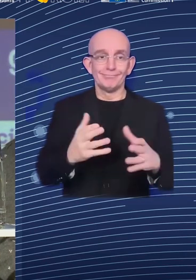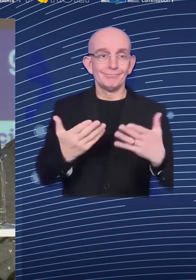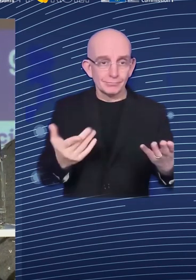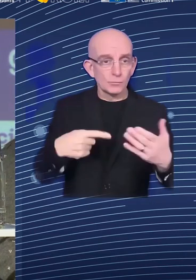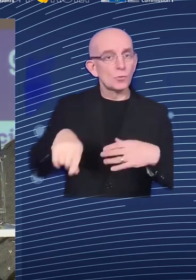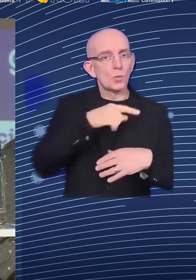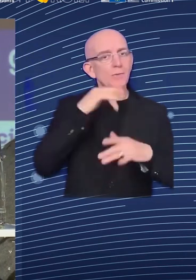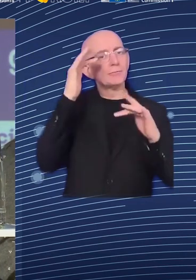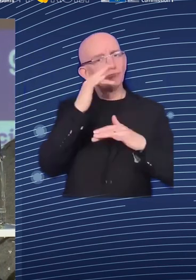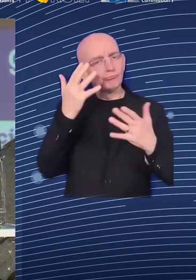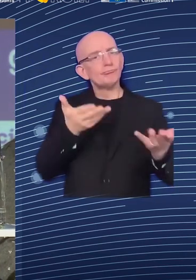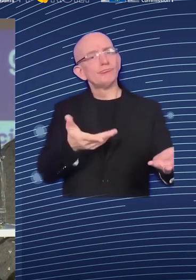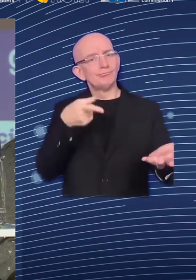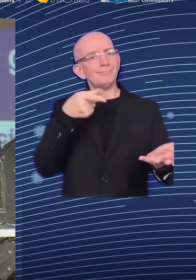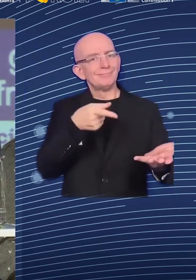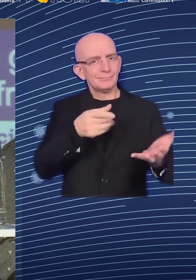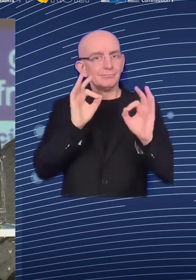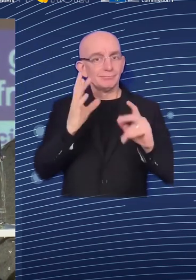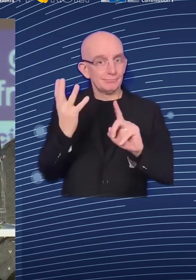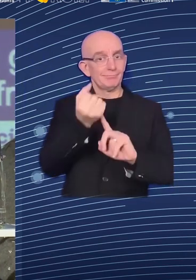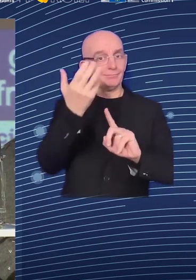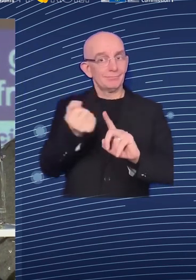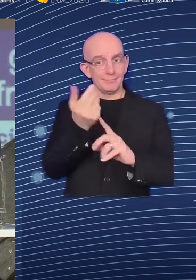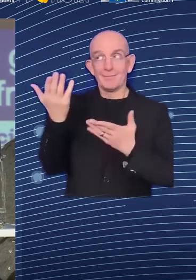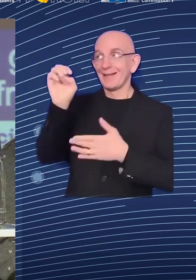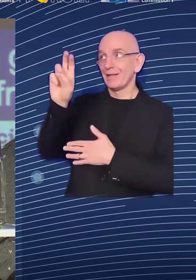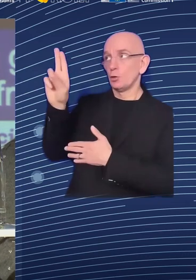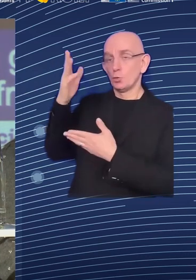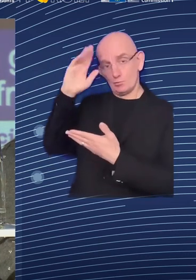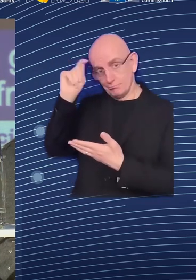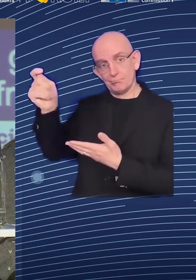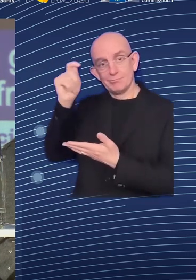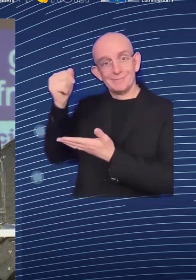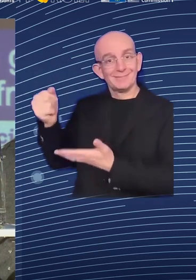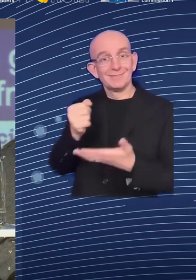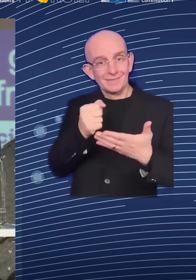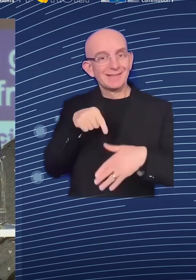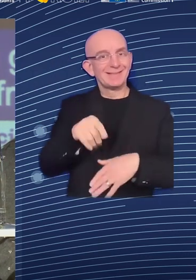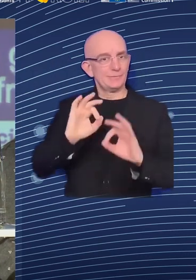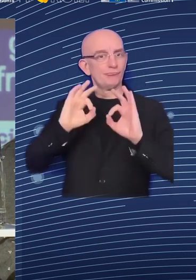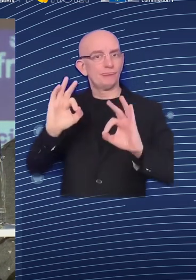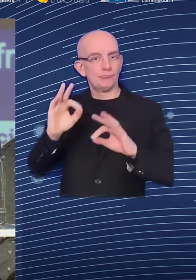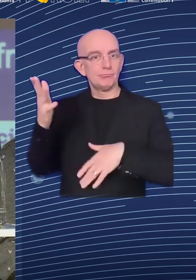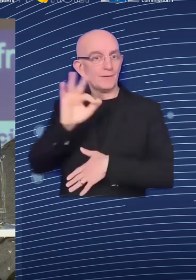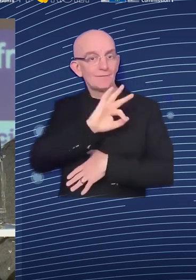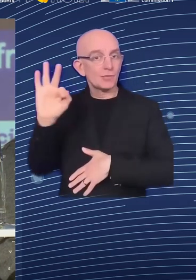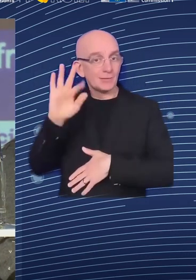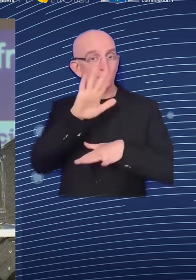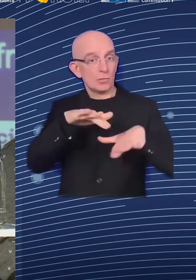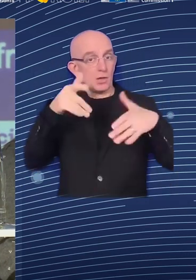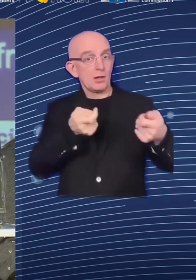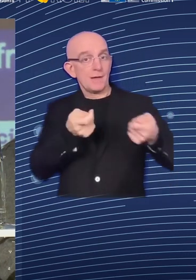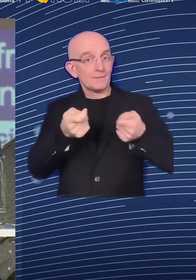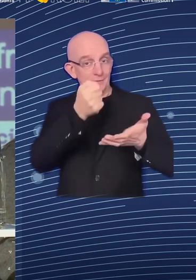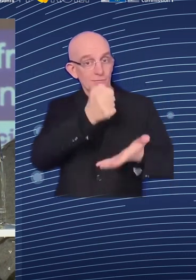We benefit from the French government funding. Let's share it. And not only to be nice, but to get feedbacks